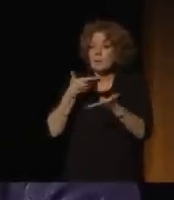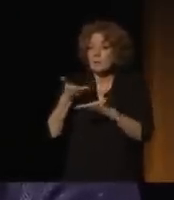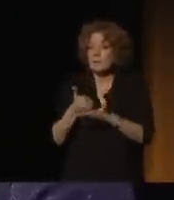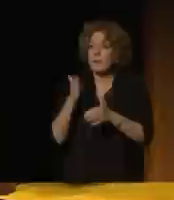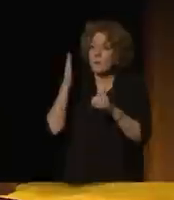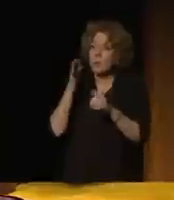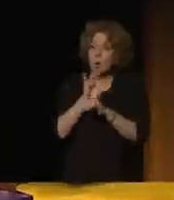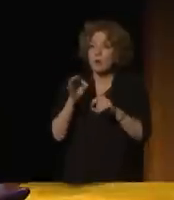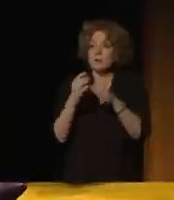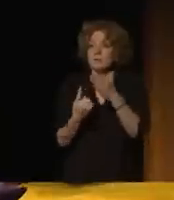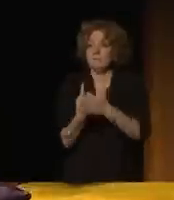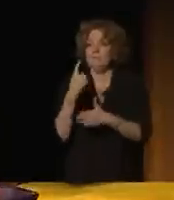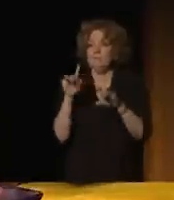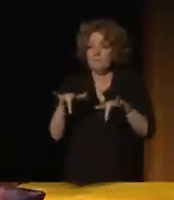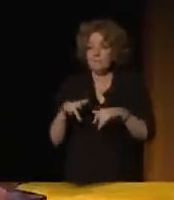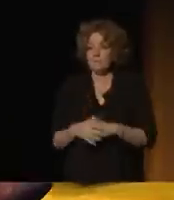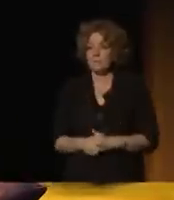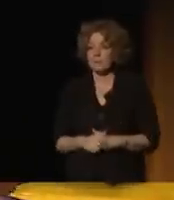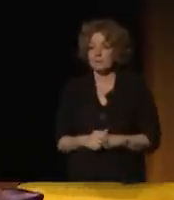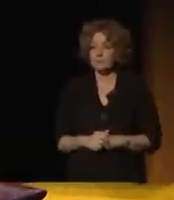not having. Yeah.